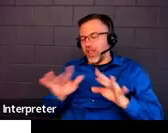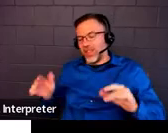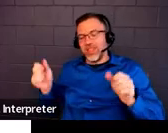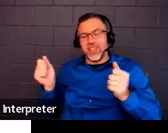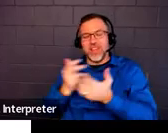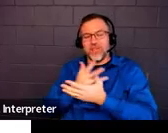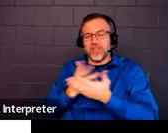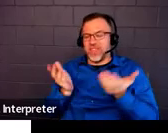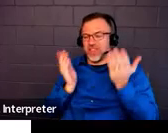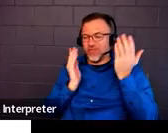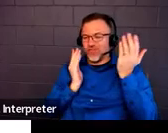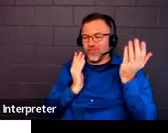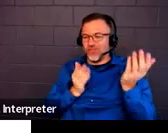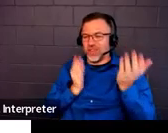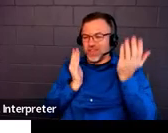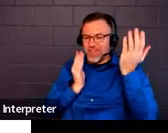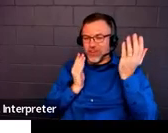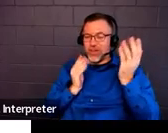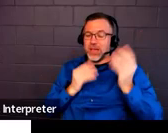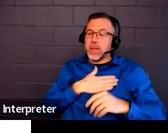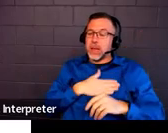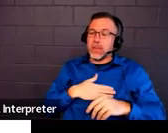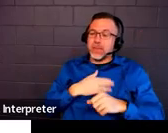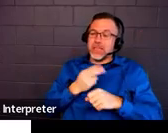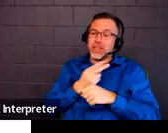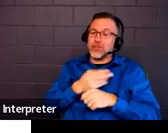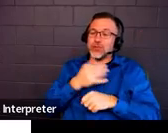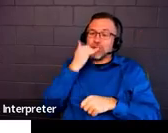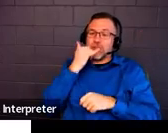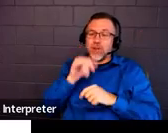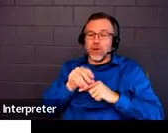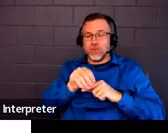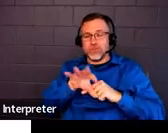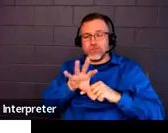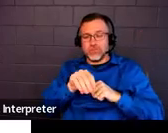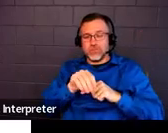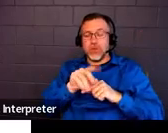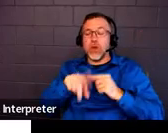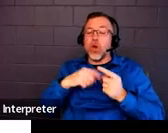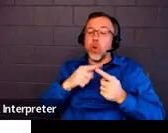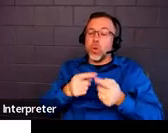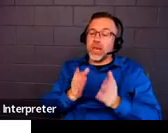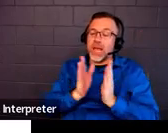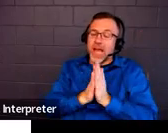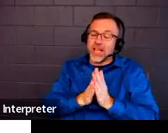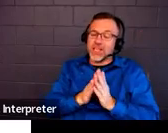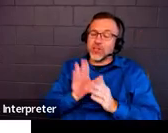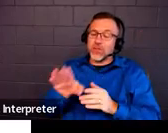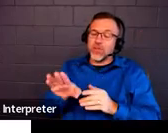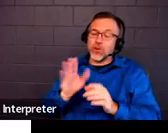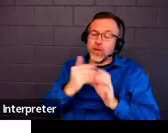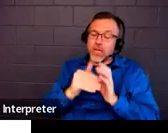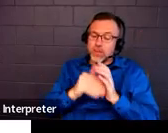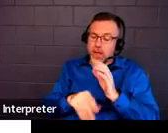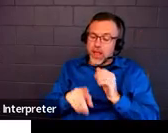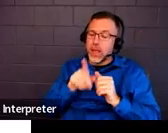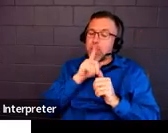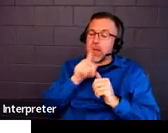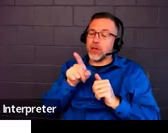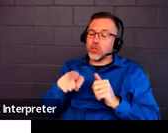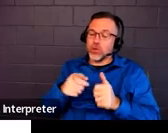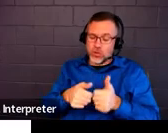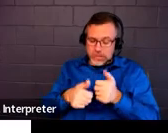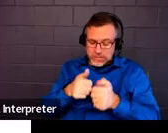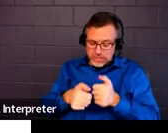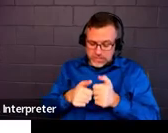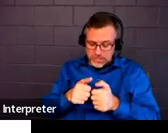just take a minute and please make sure that when it asks you for your email, type it in correctly, because it's not going to send you